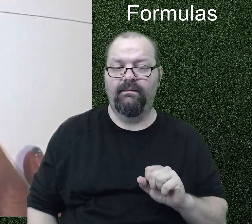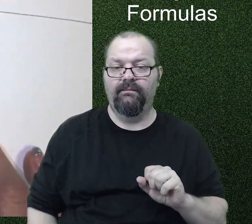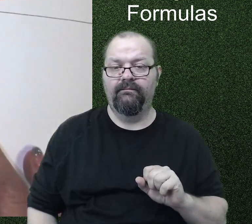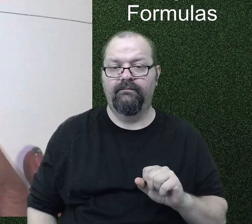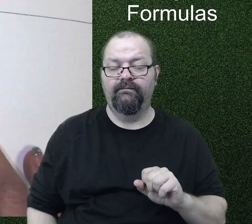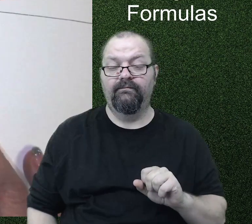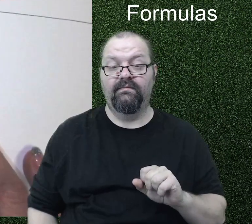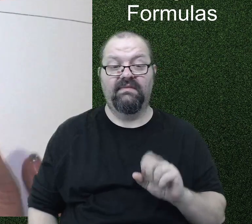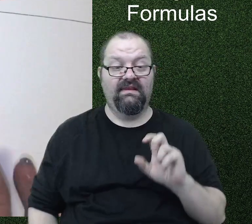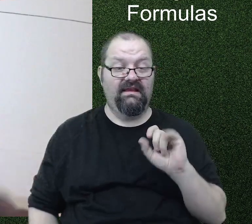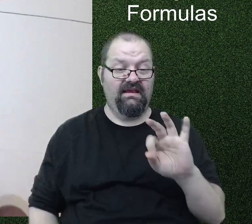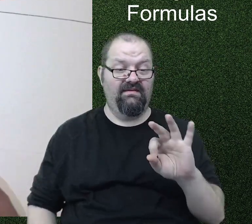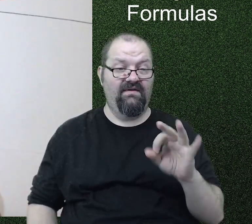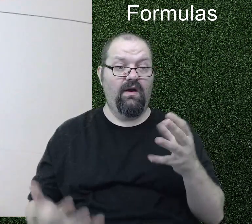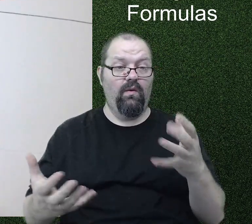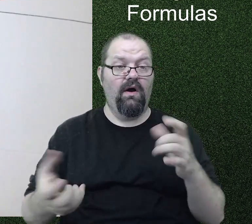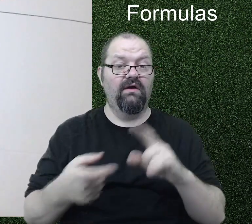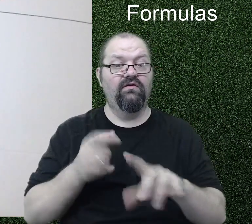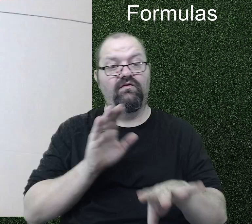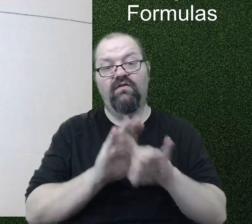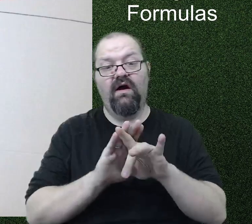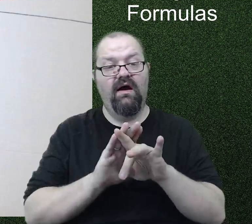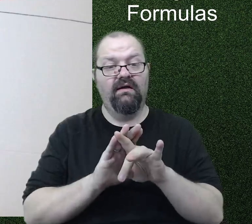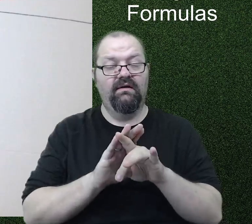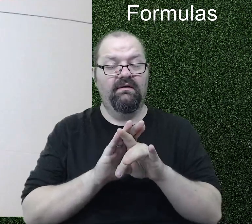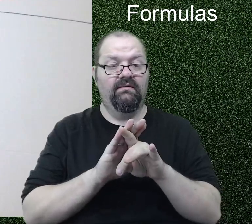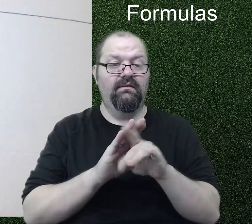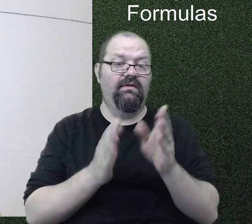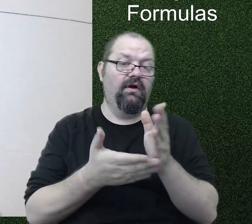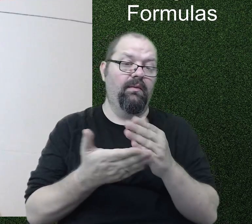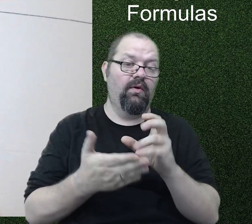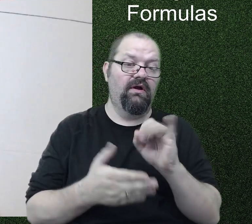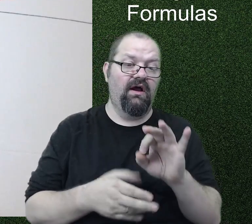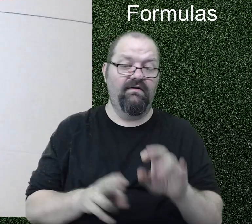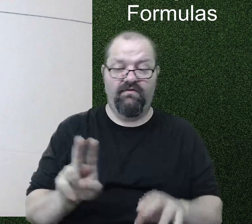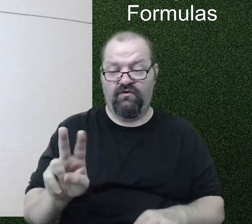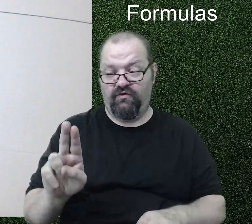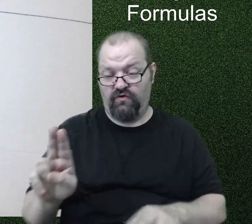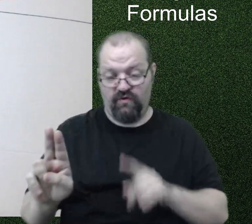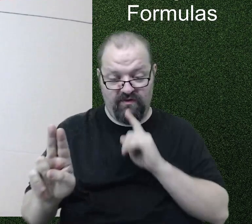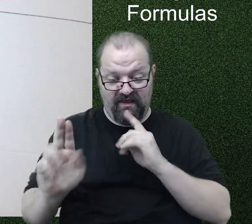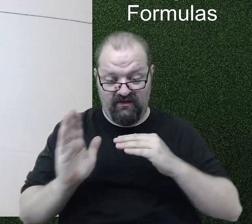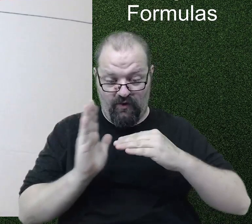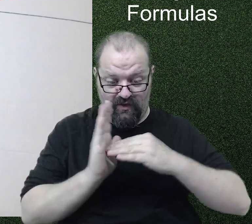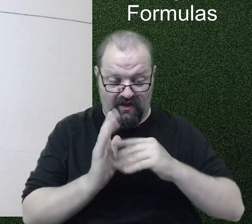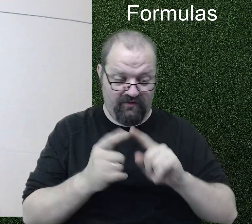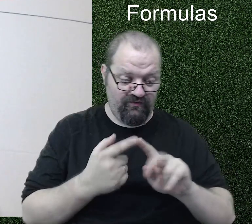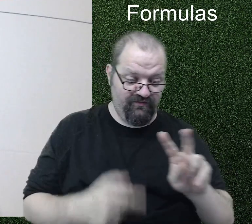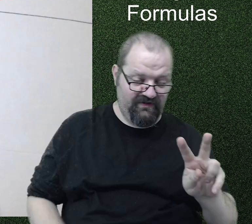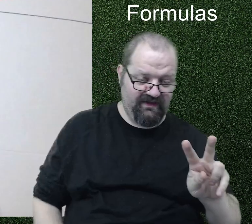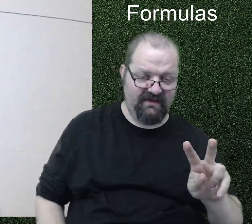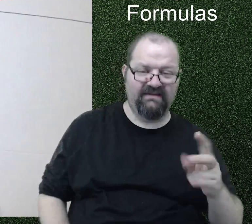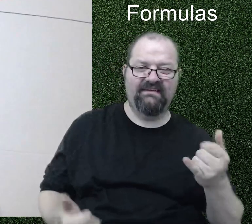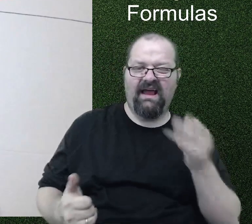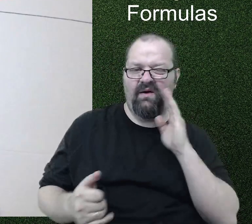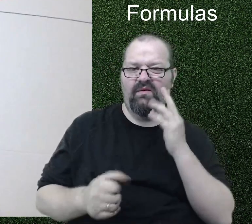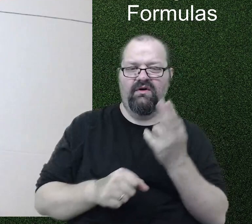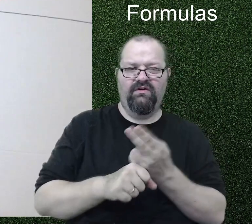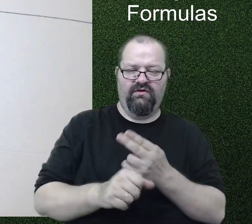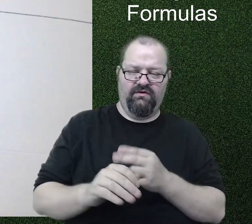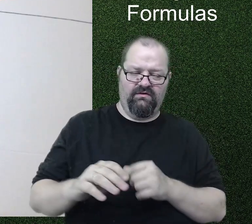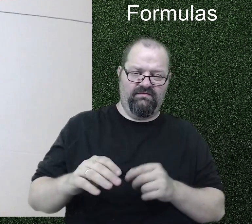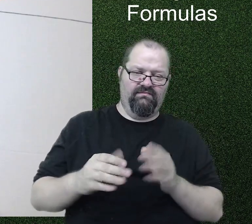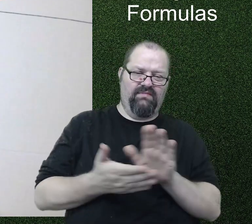And to find the component of u that's orthogonal to v, I'm just going to use a straight edge from another